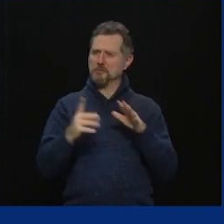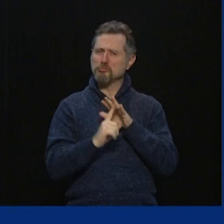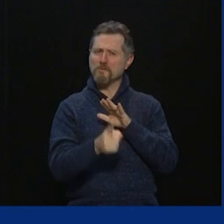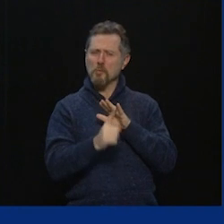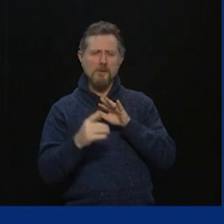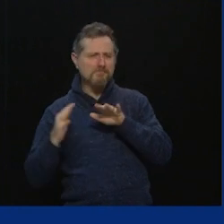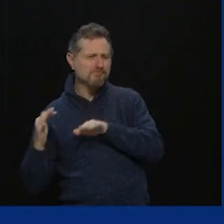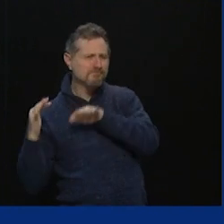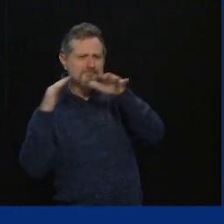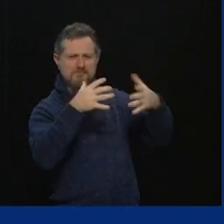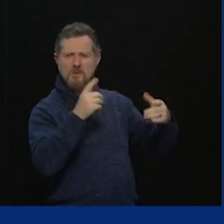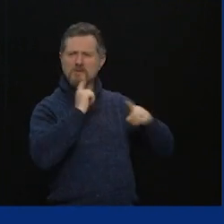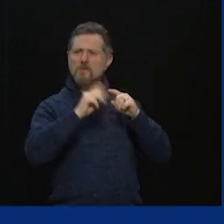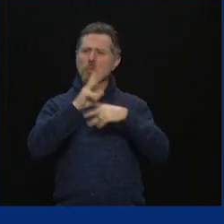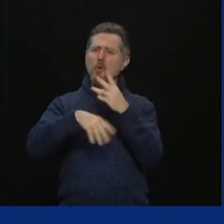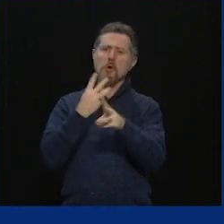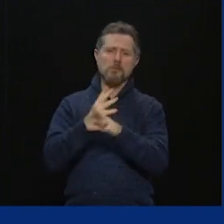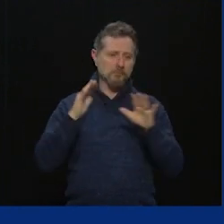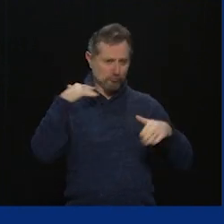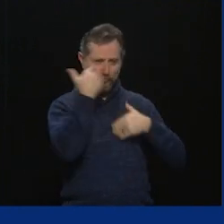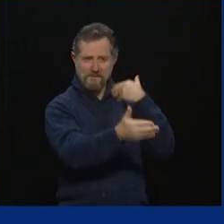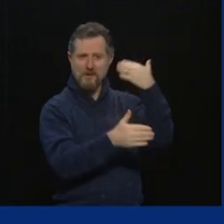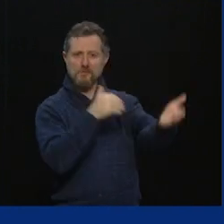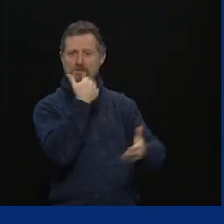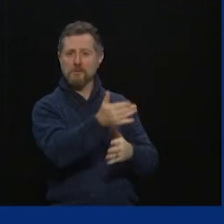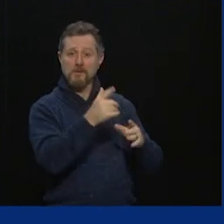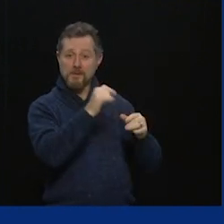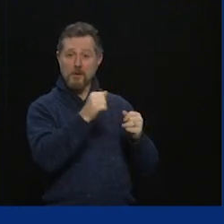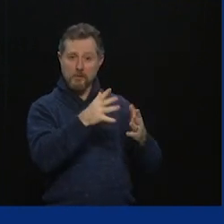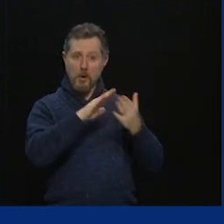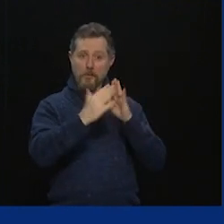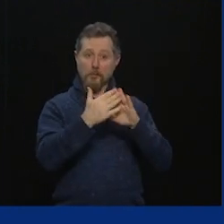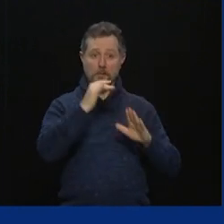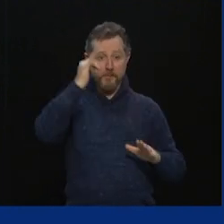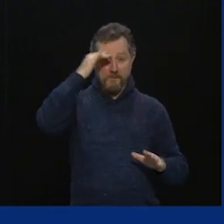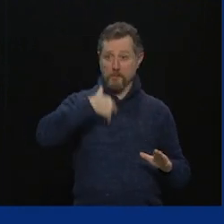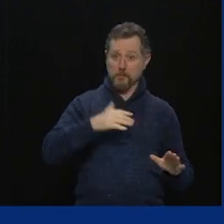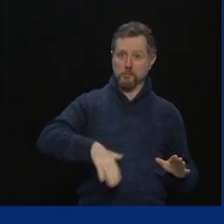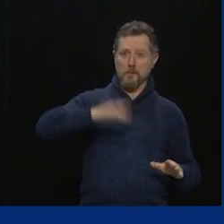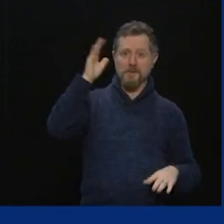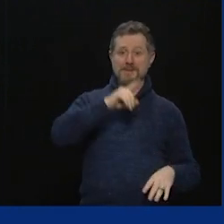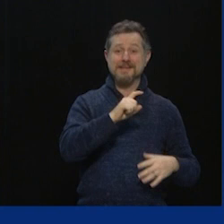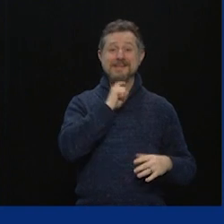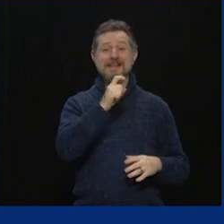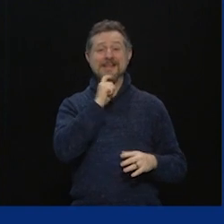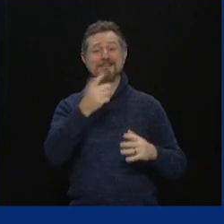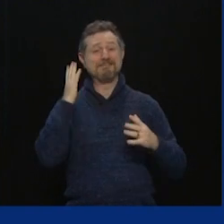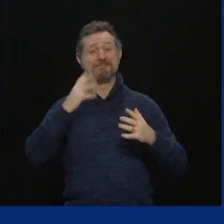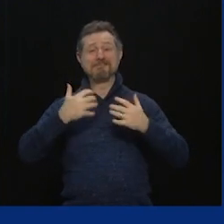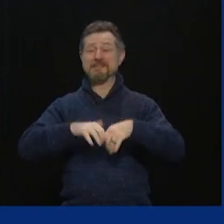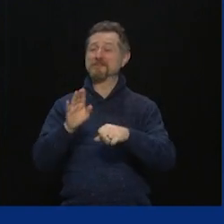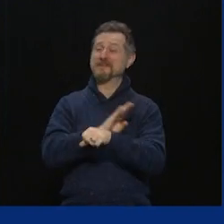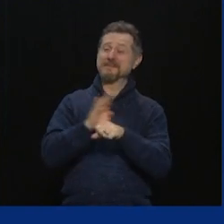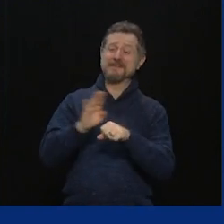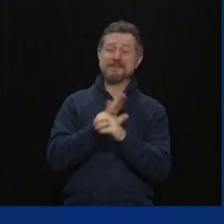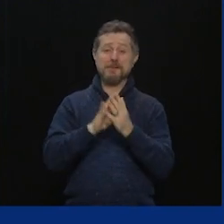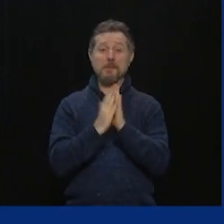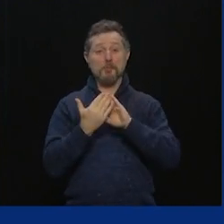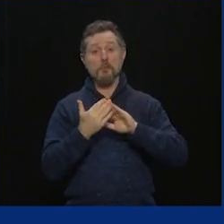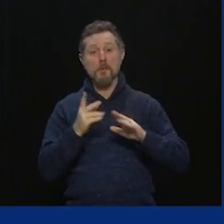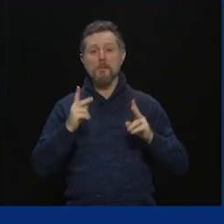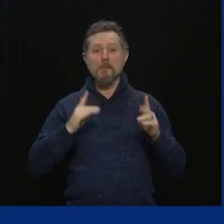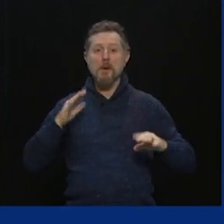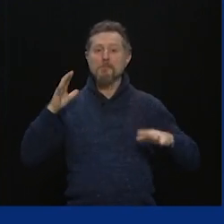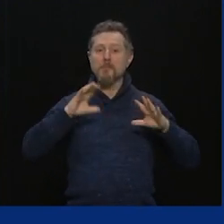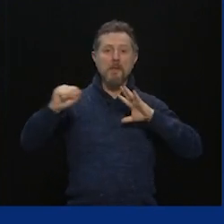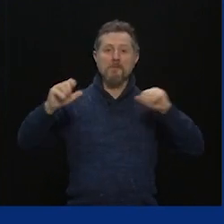really made this community a place I grew up, a steel town. A lot of people left because they couldn't find jobs for a long time. It